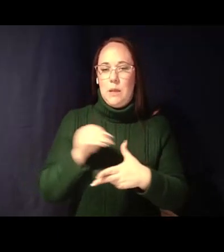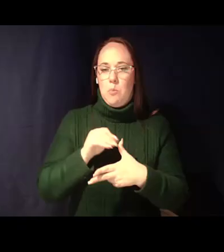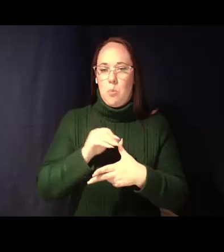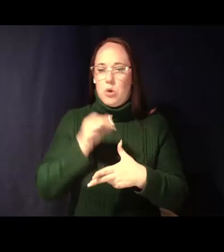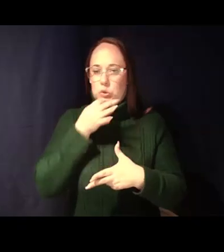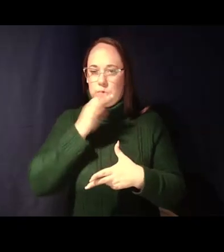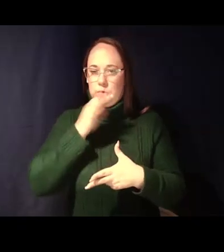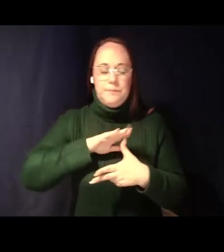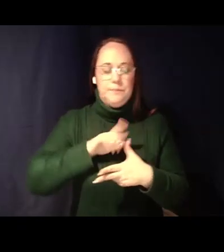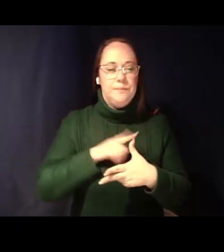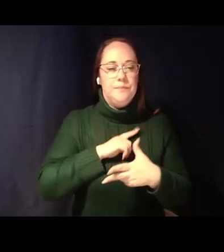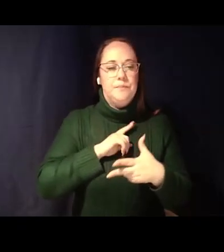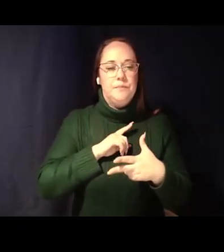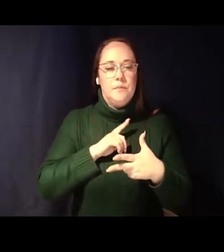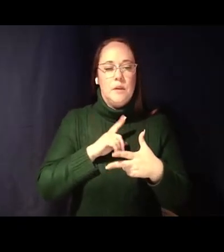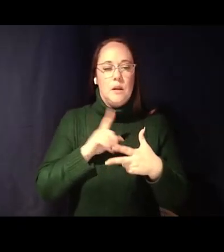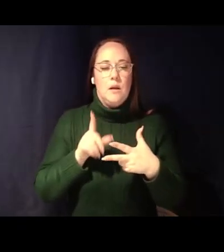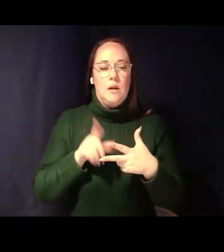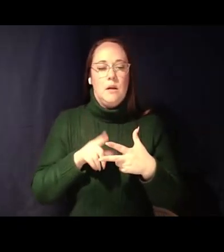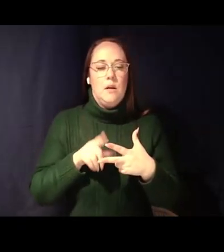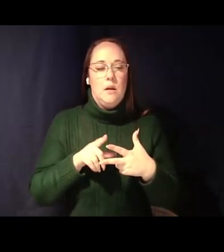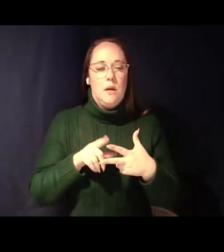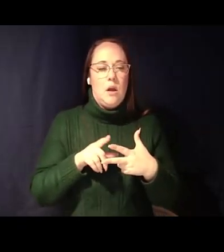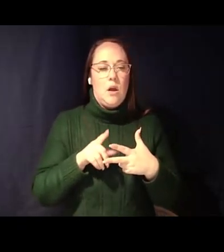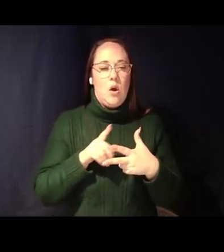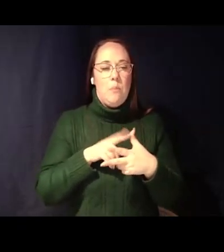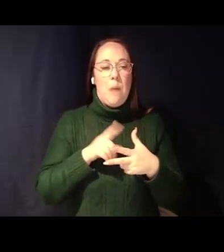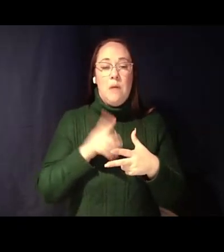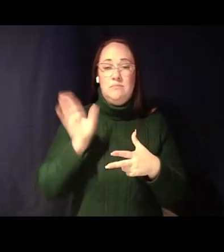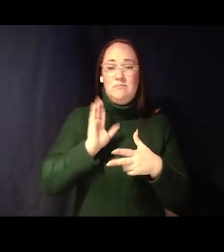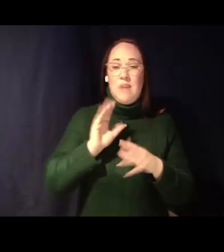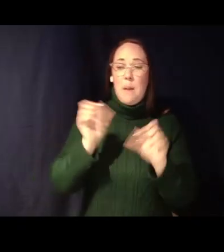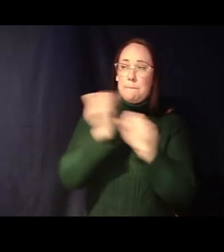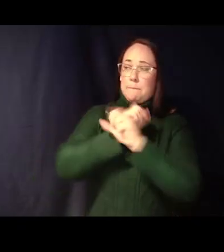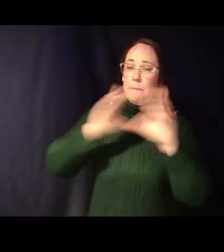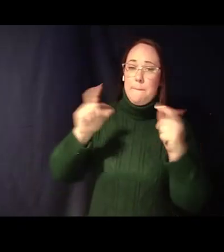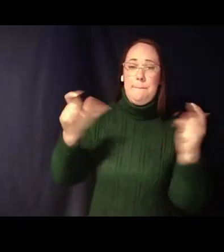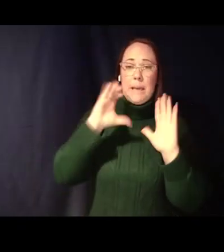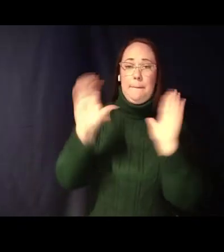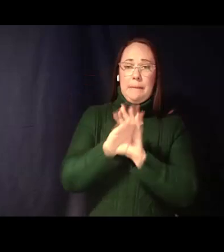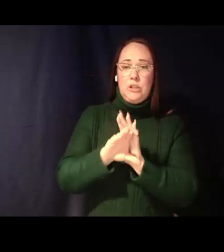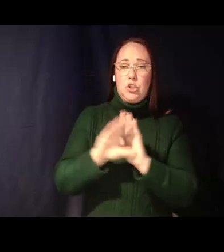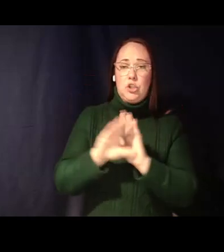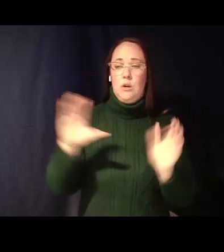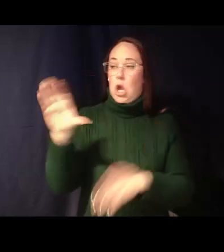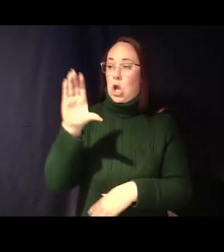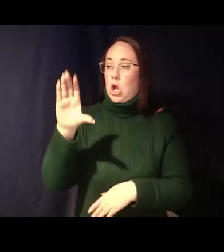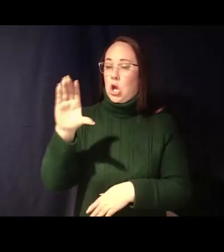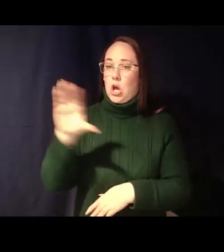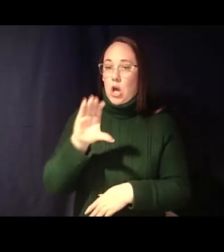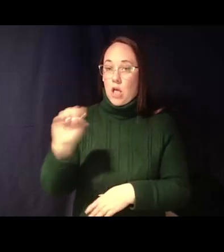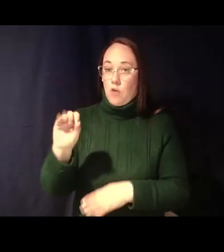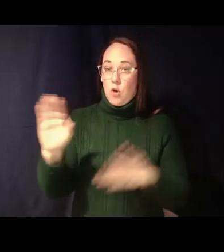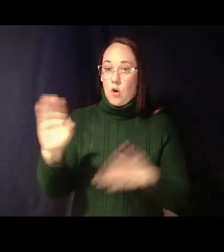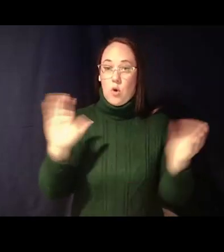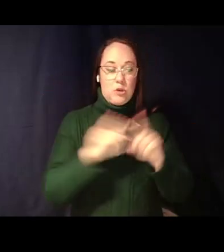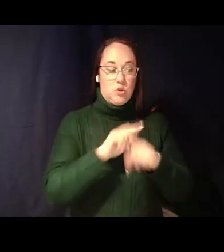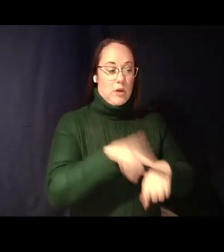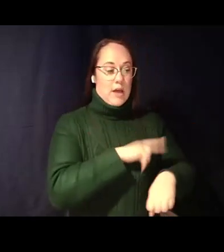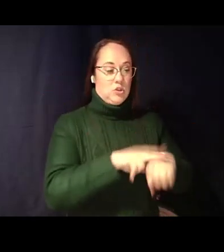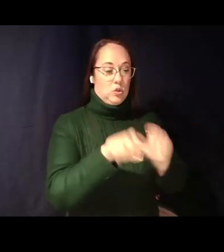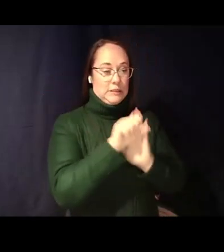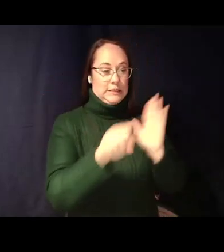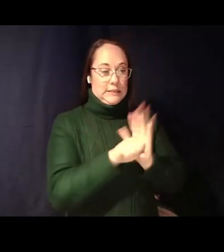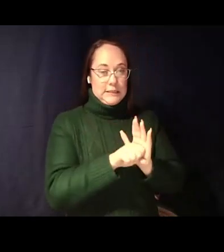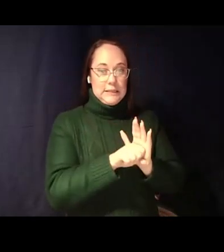moment. But we started at the big picture, looking at Colorado, comparing it to national and state level comparator